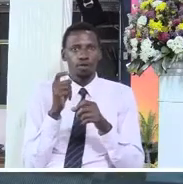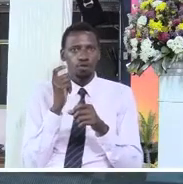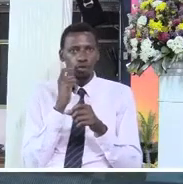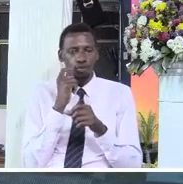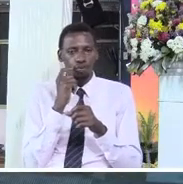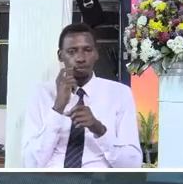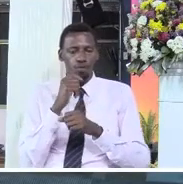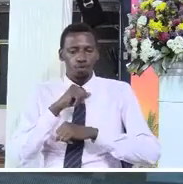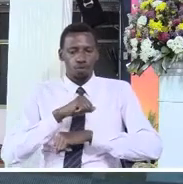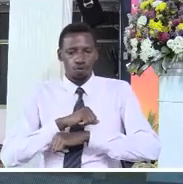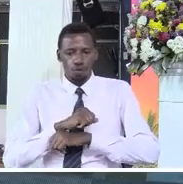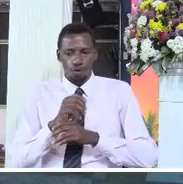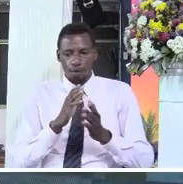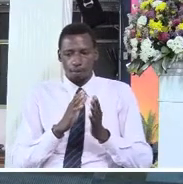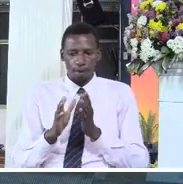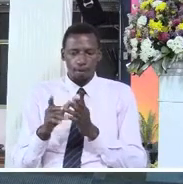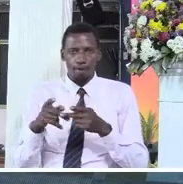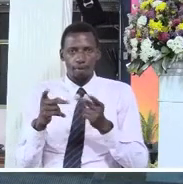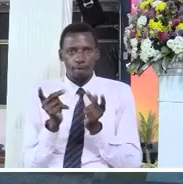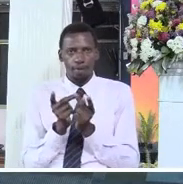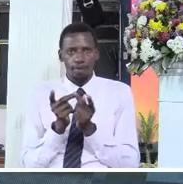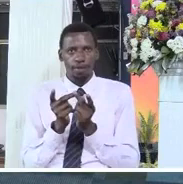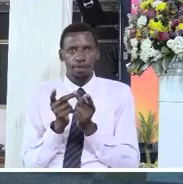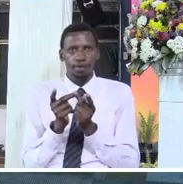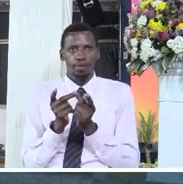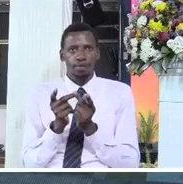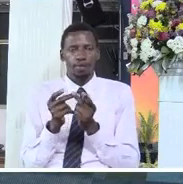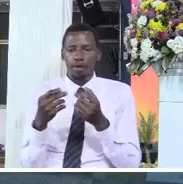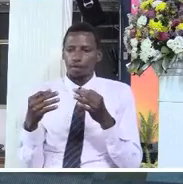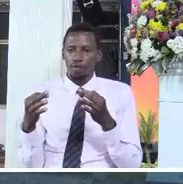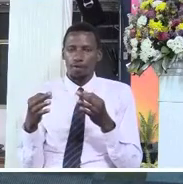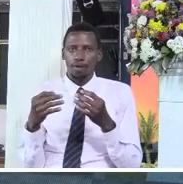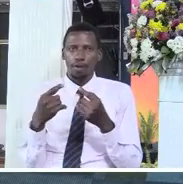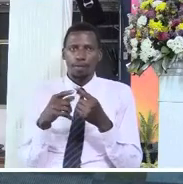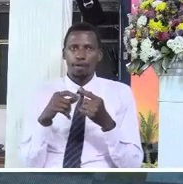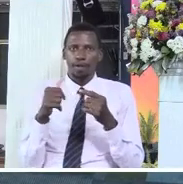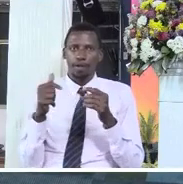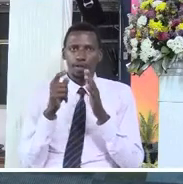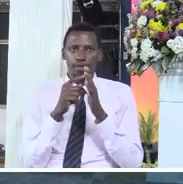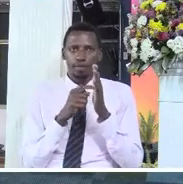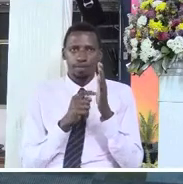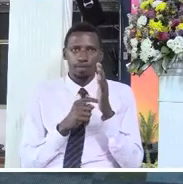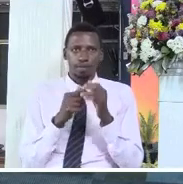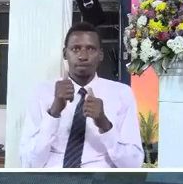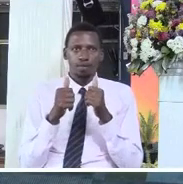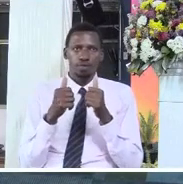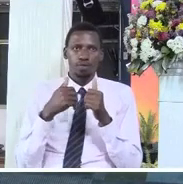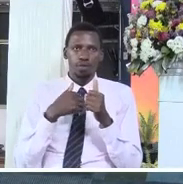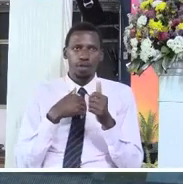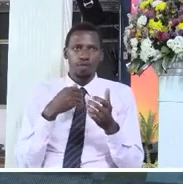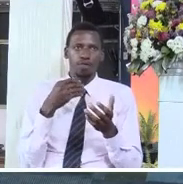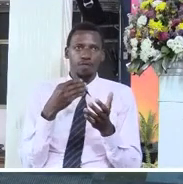to have the retreat, but there will be other factors that will have financial or...